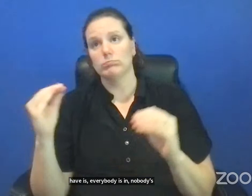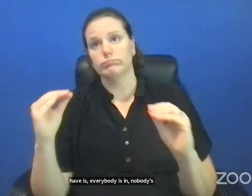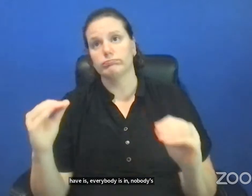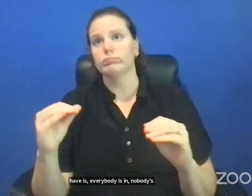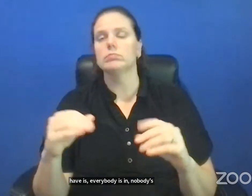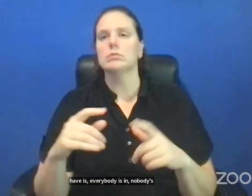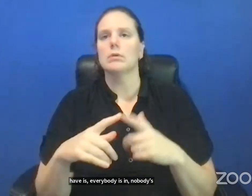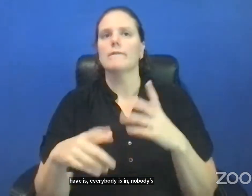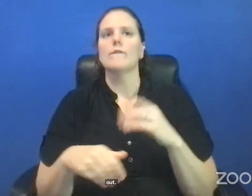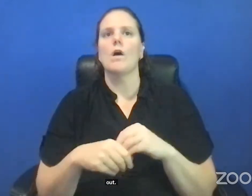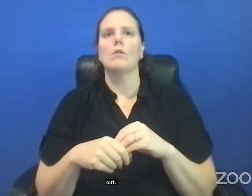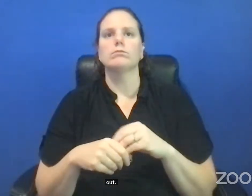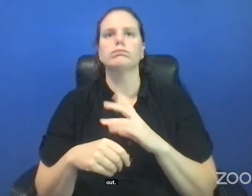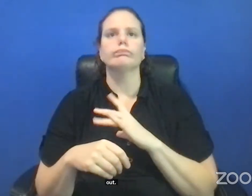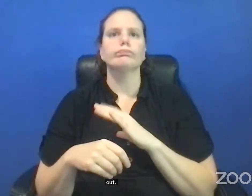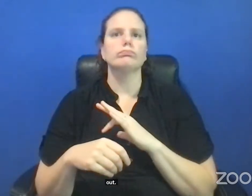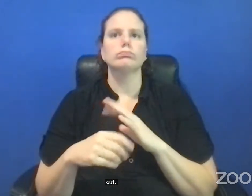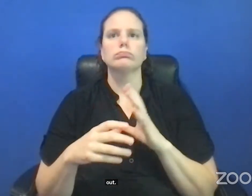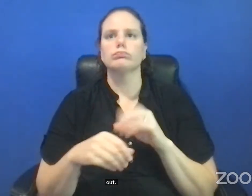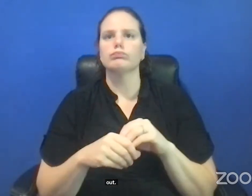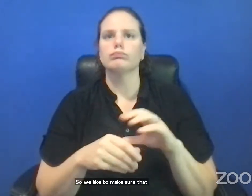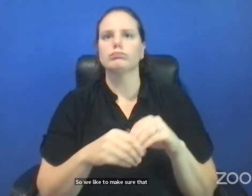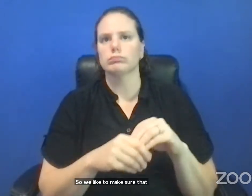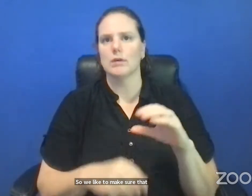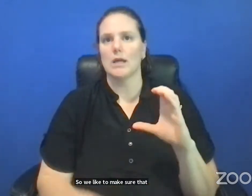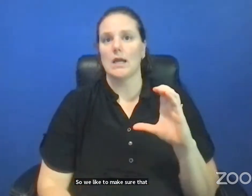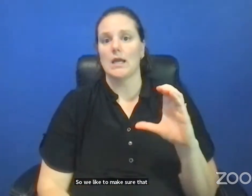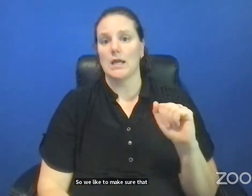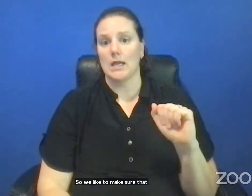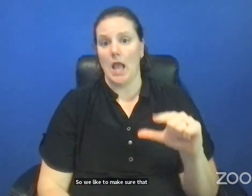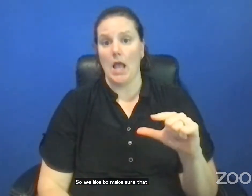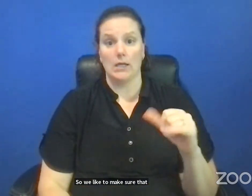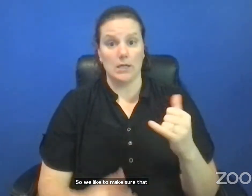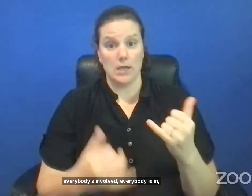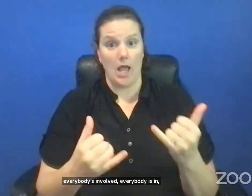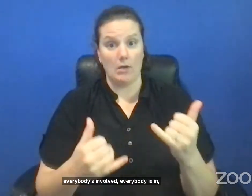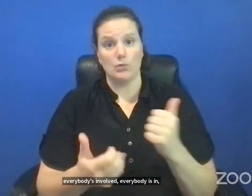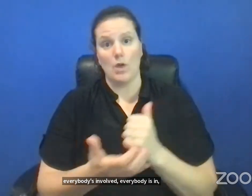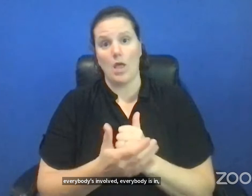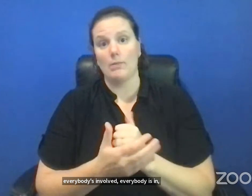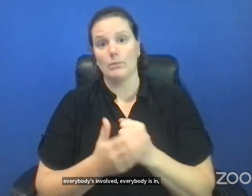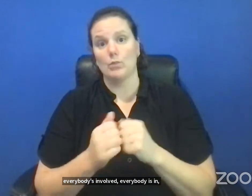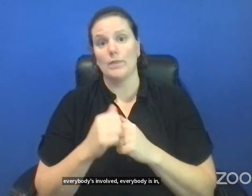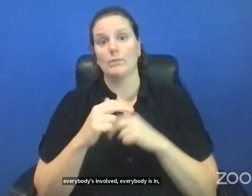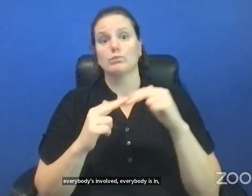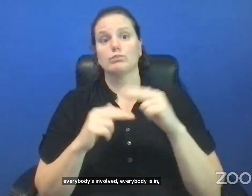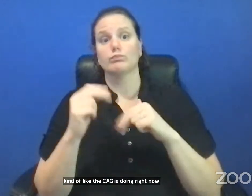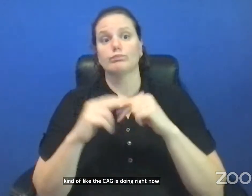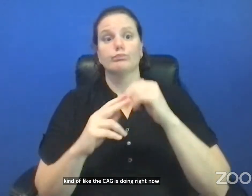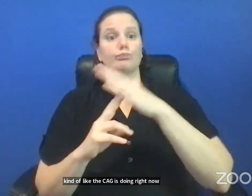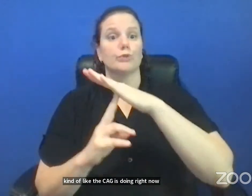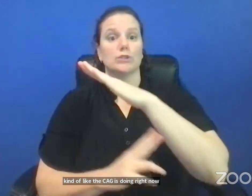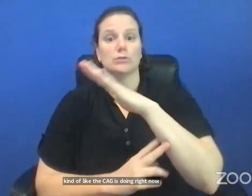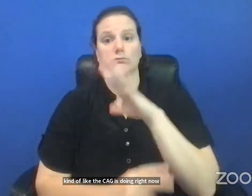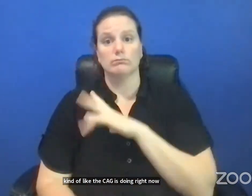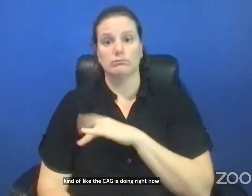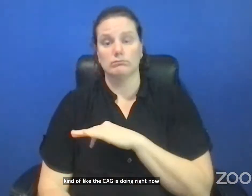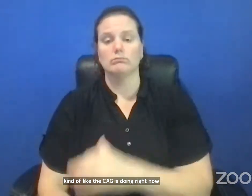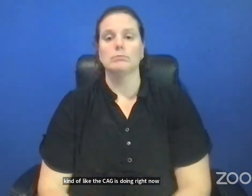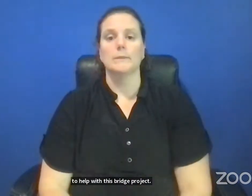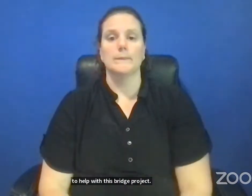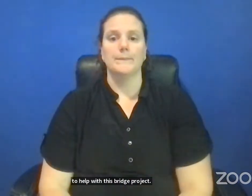everybody's involved, that everybody's in, kind of like the CAG is doing right now to help with this bridge project. And of